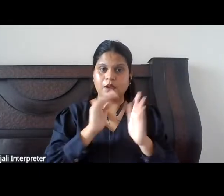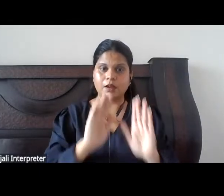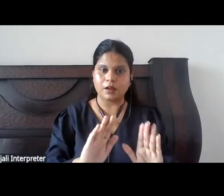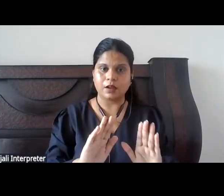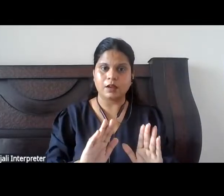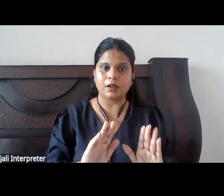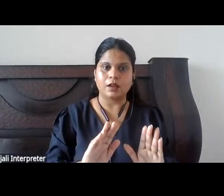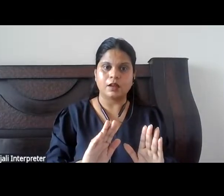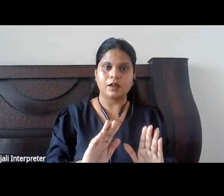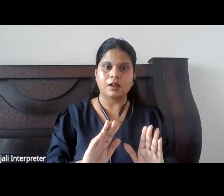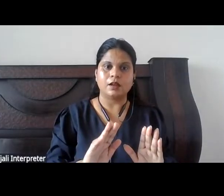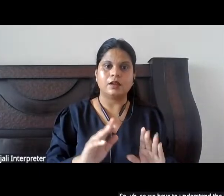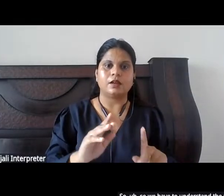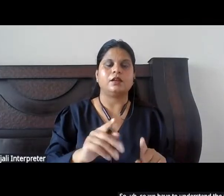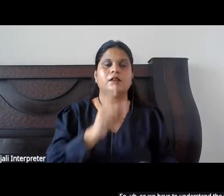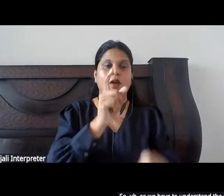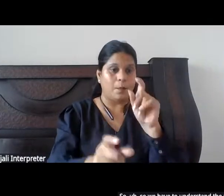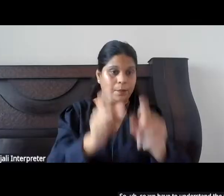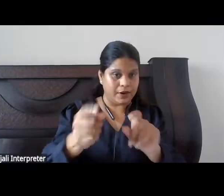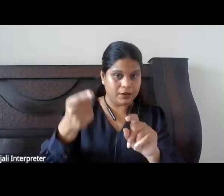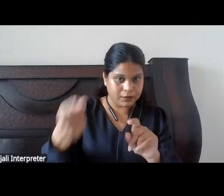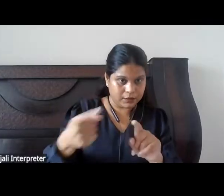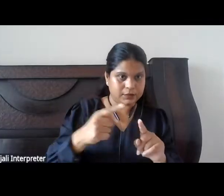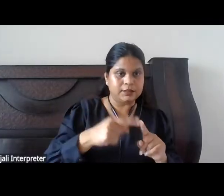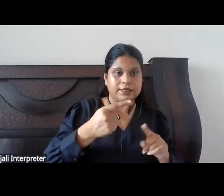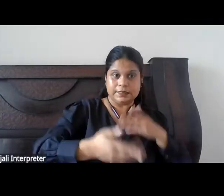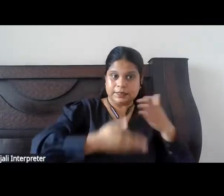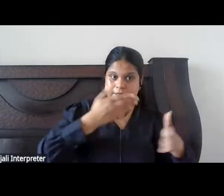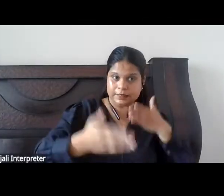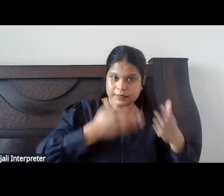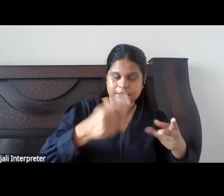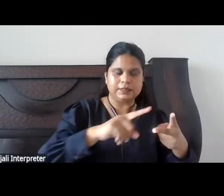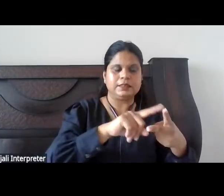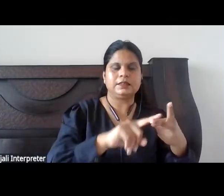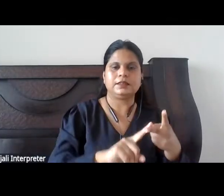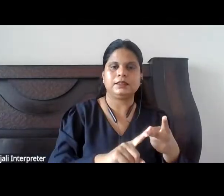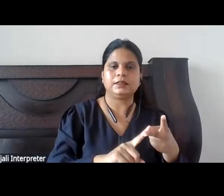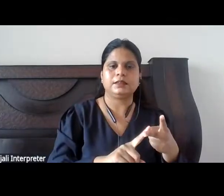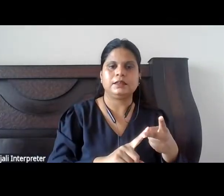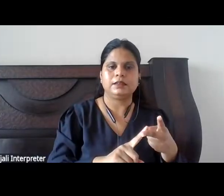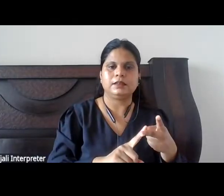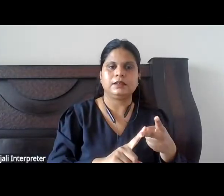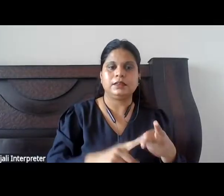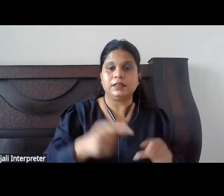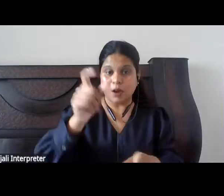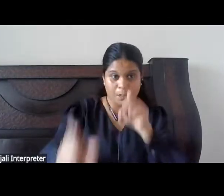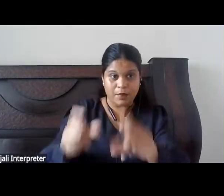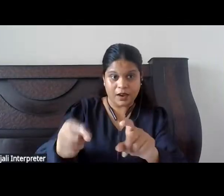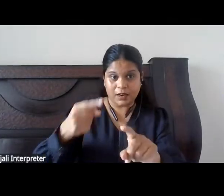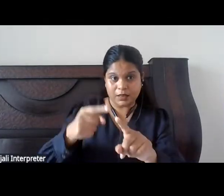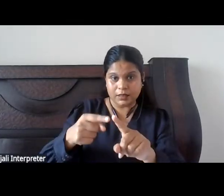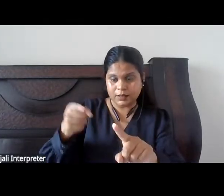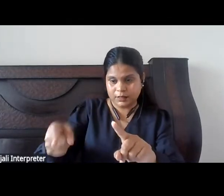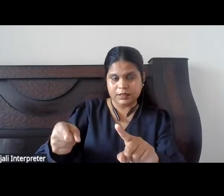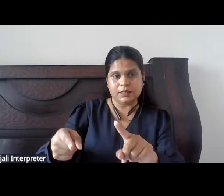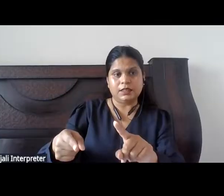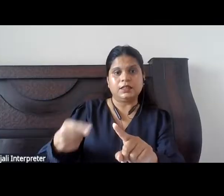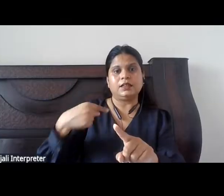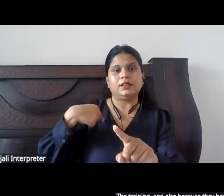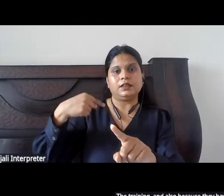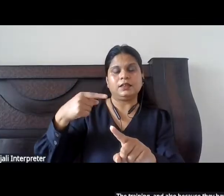of course the enumerators, the training, and also because they have a target. So they work on a targeted